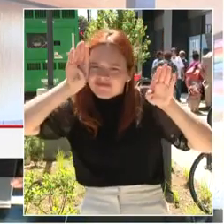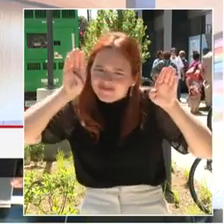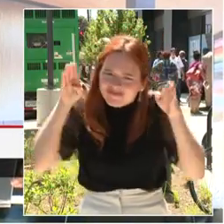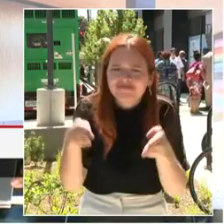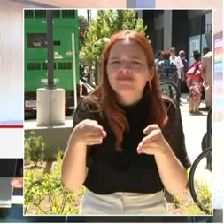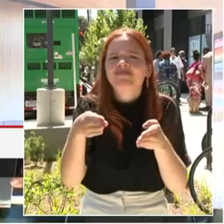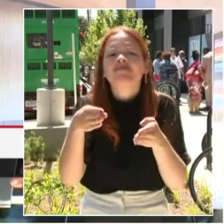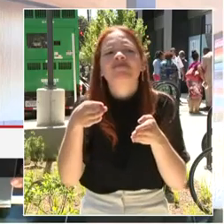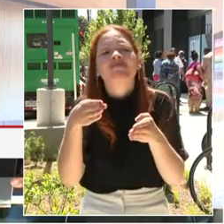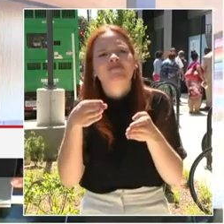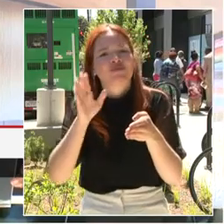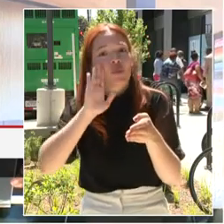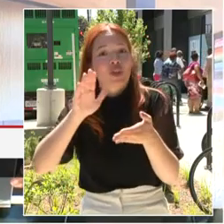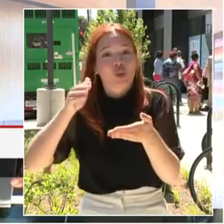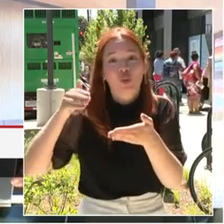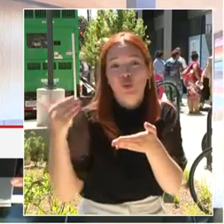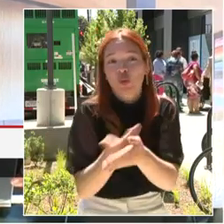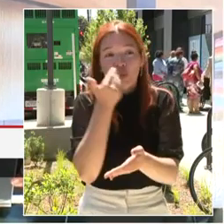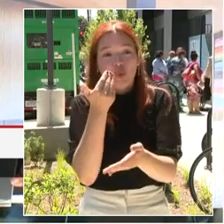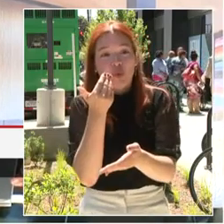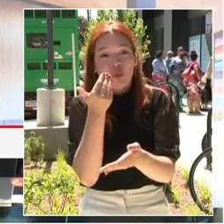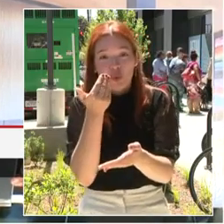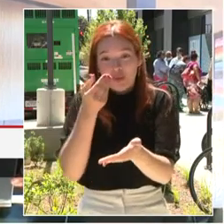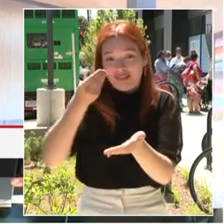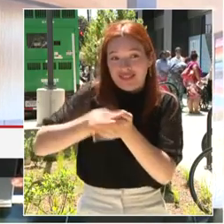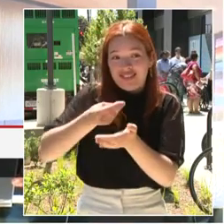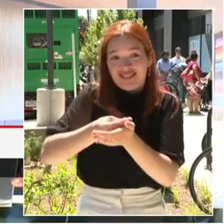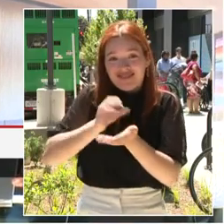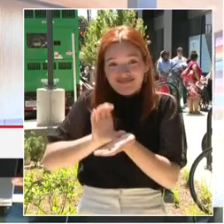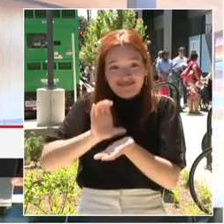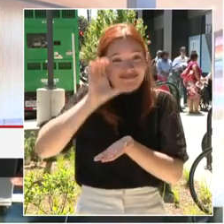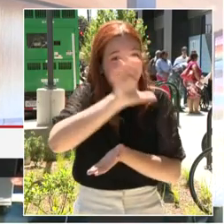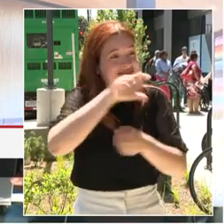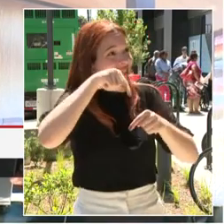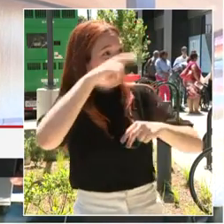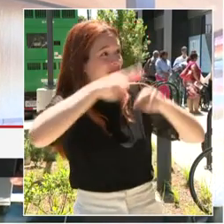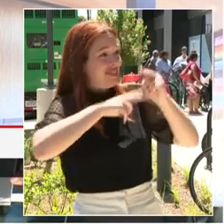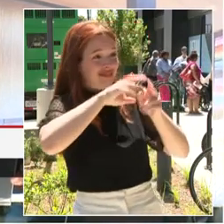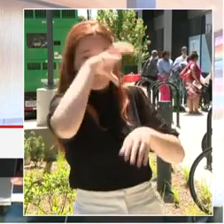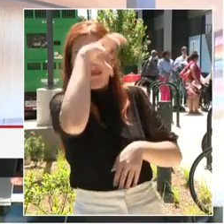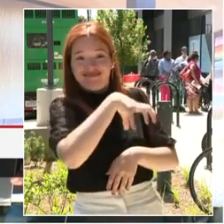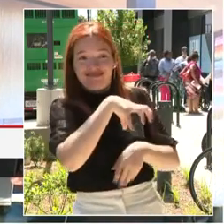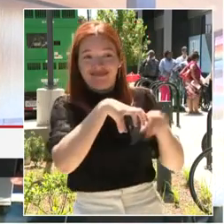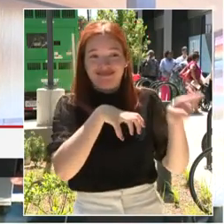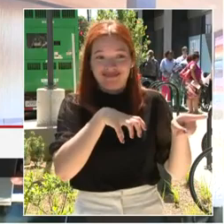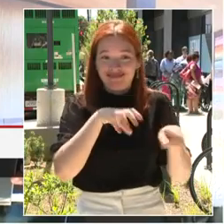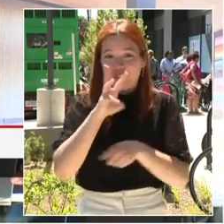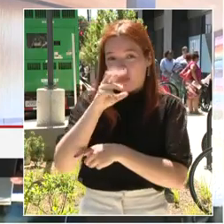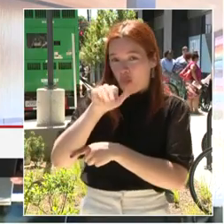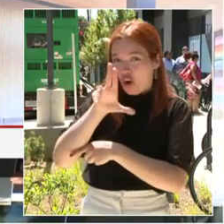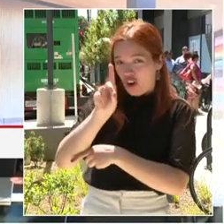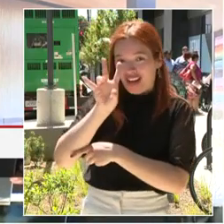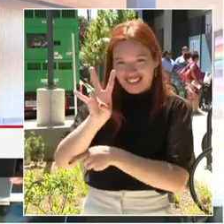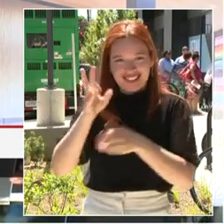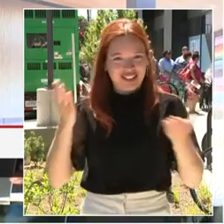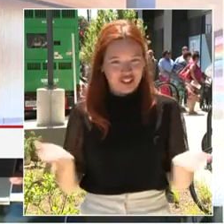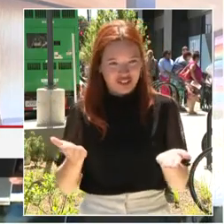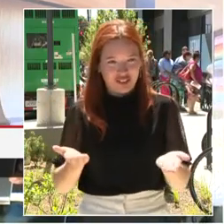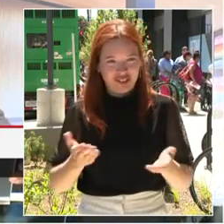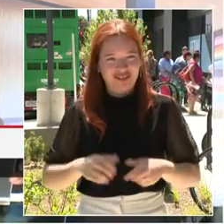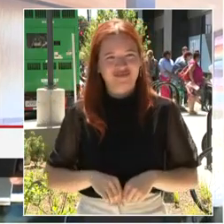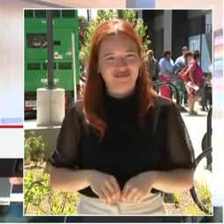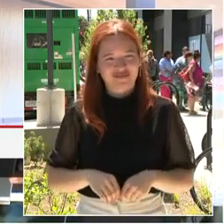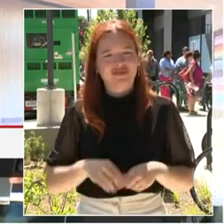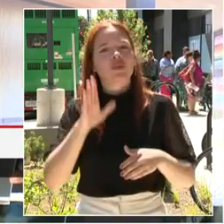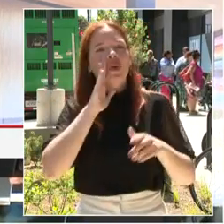the new investment here in Ward 7. So we're going to turn now to Deputy Mayor Keith Anderson, and